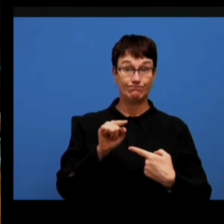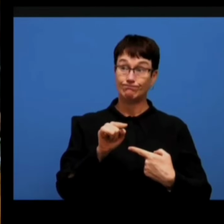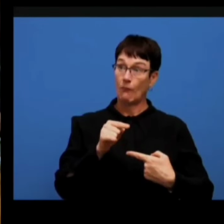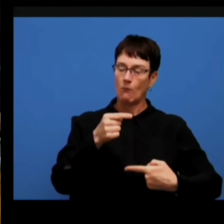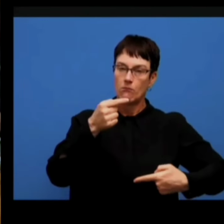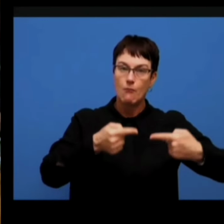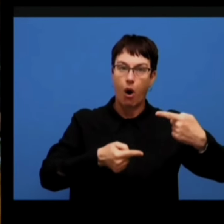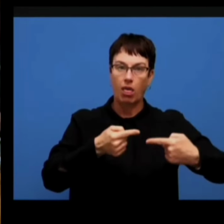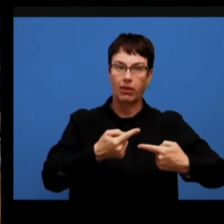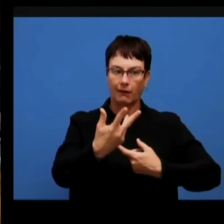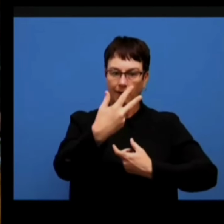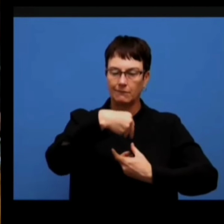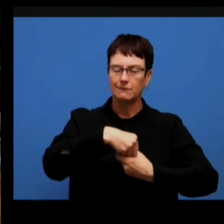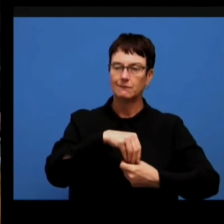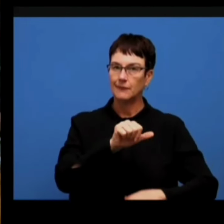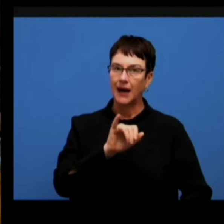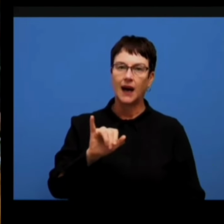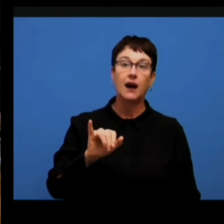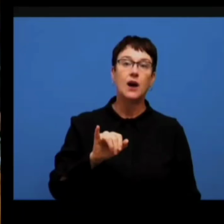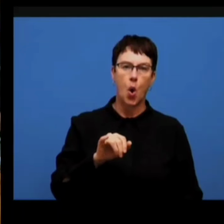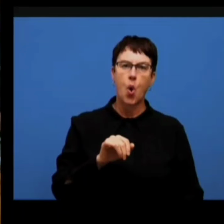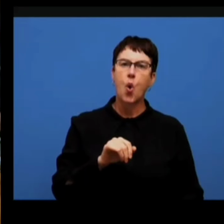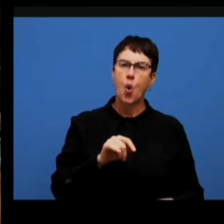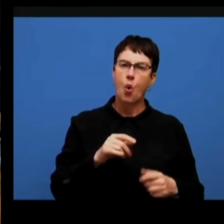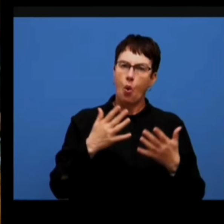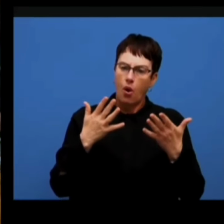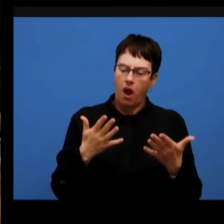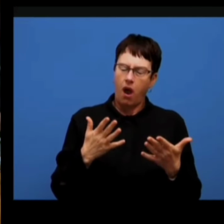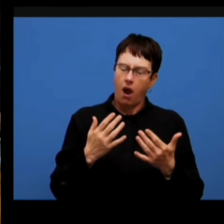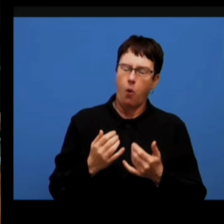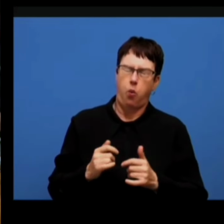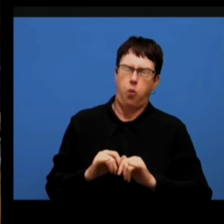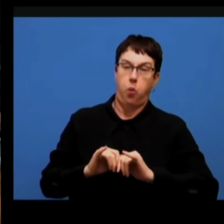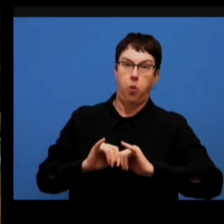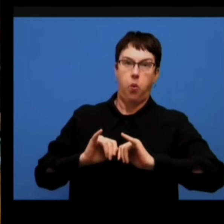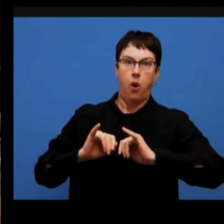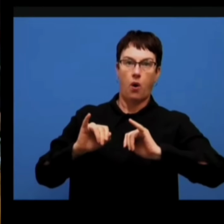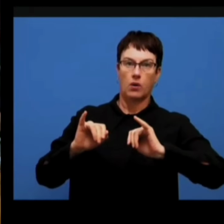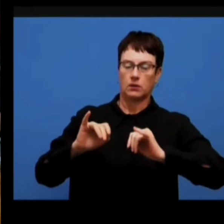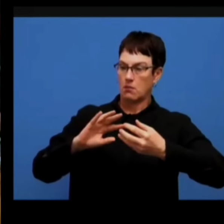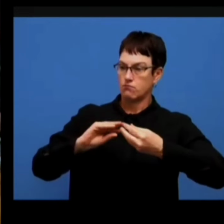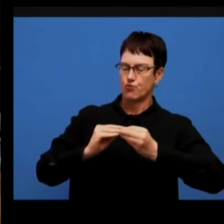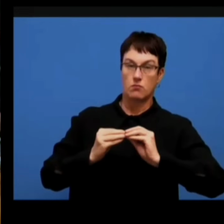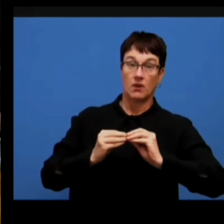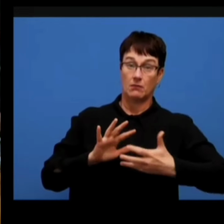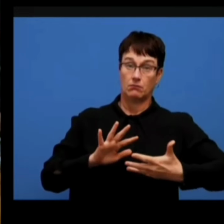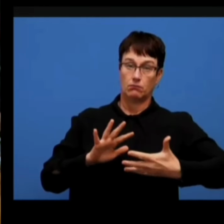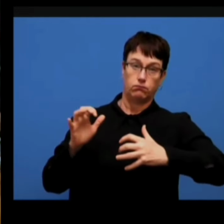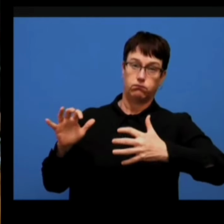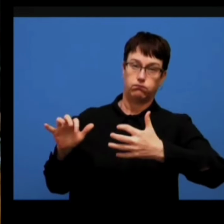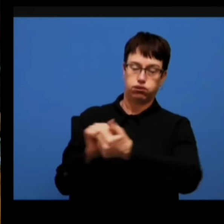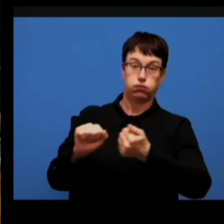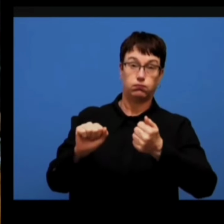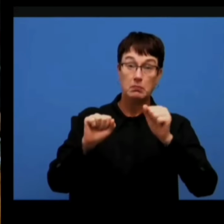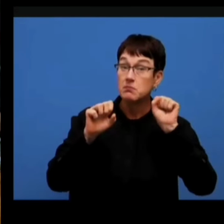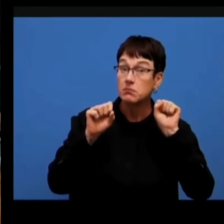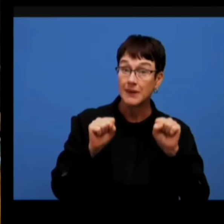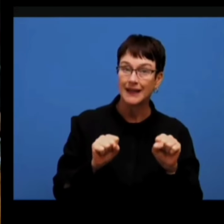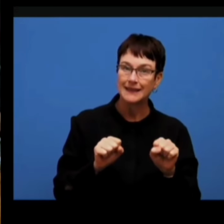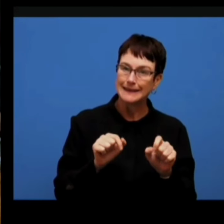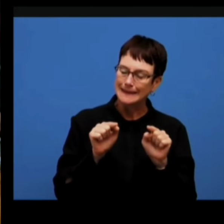to regulate in a multilateral framework. At the very least,